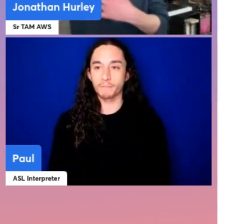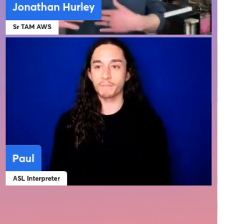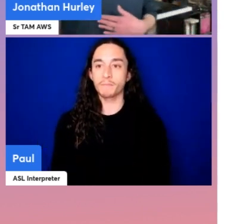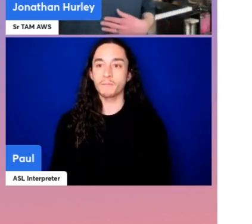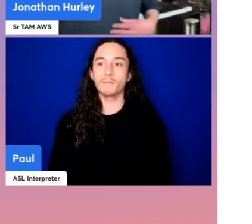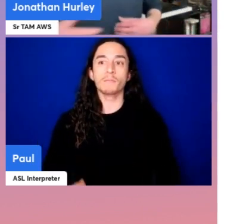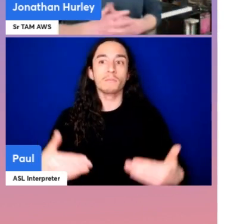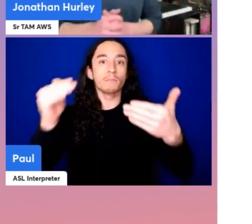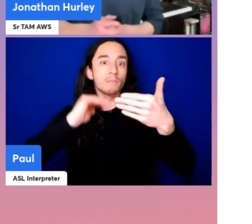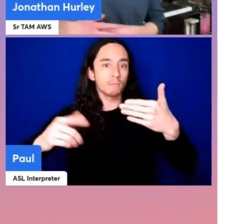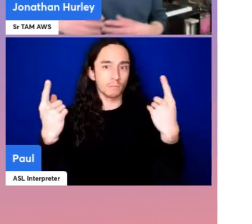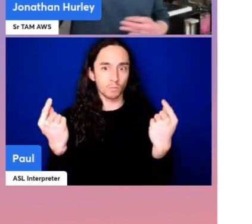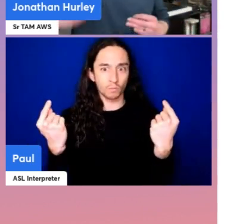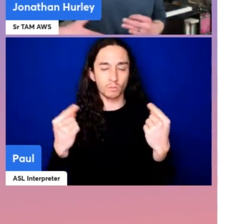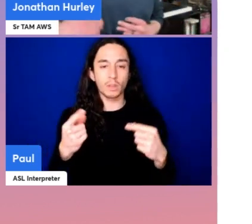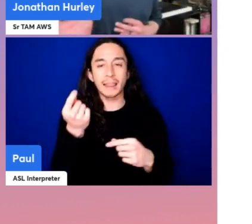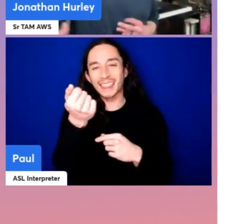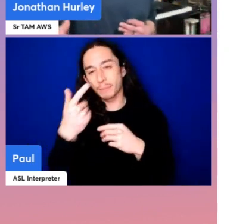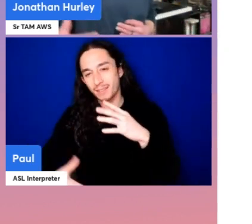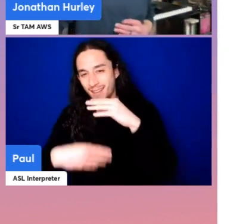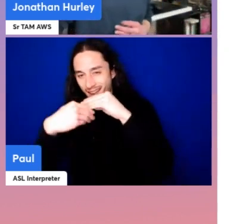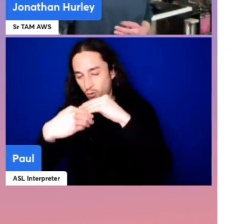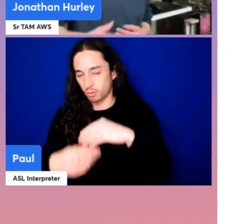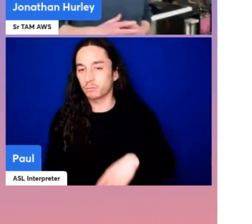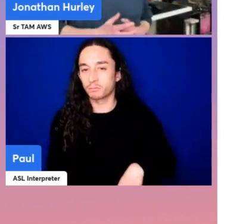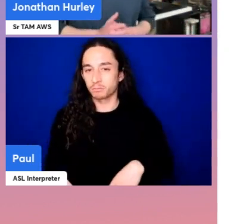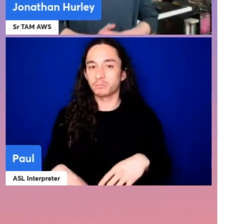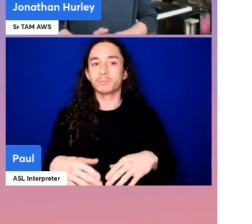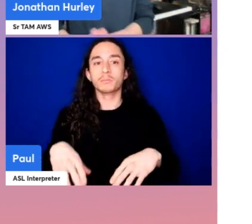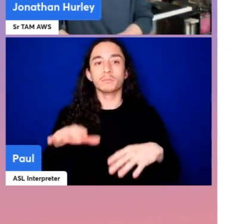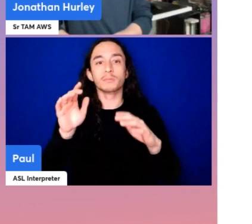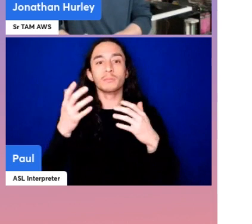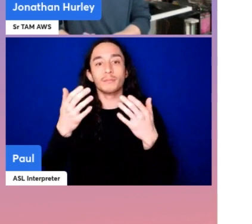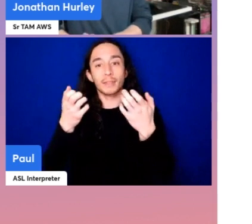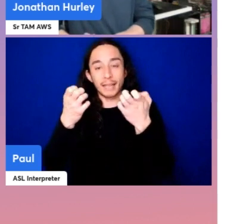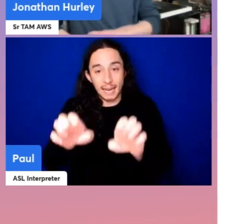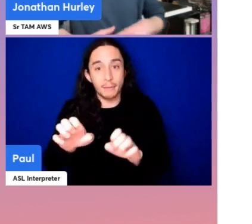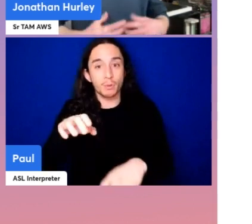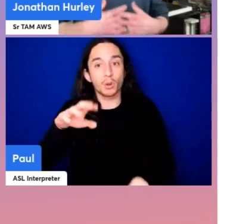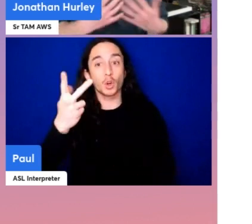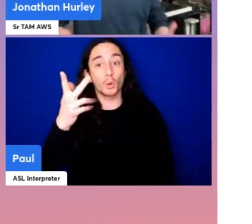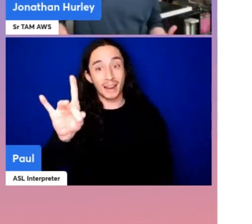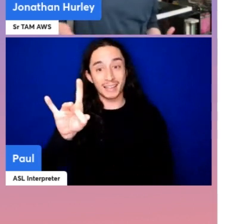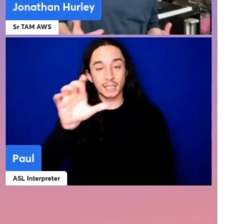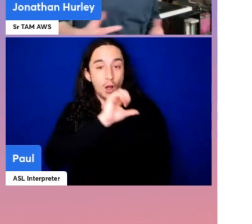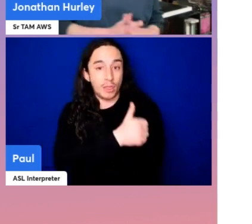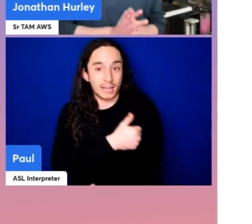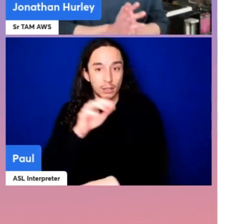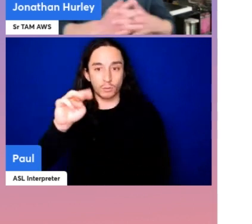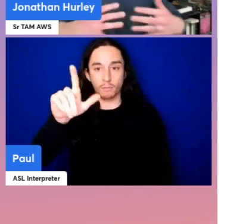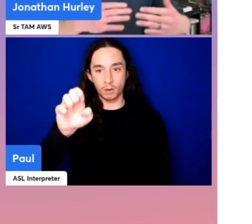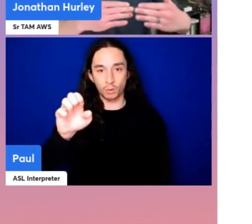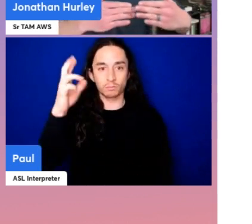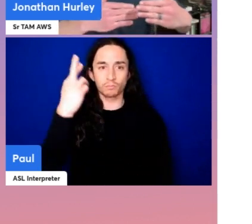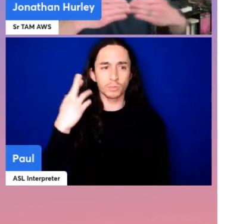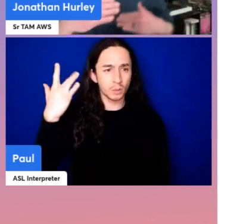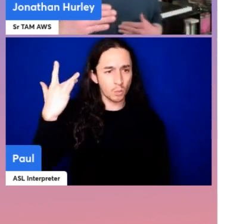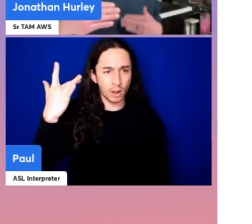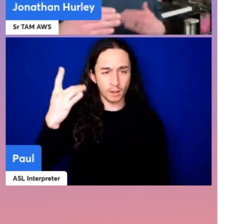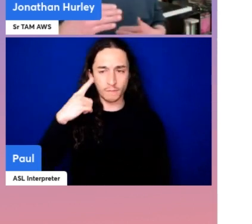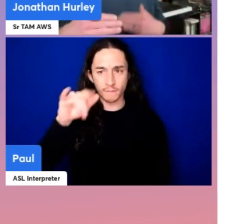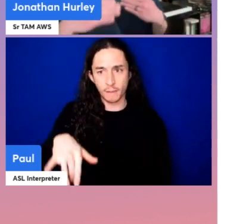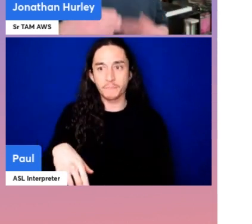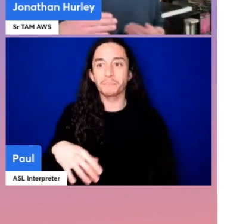do is a little bit of an add-on, and we're going to enable the Kubernetes Authentication module. The reason that we're going to do that is because